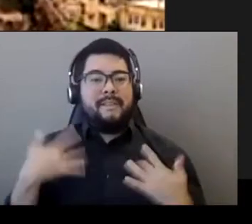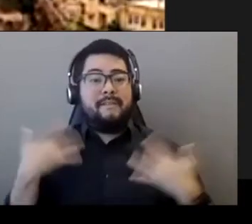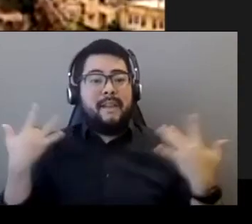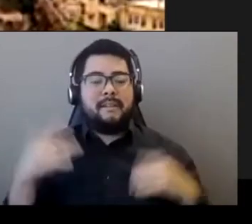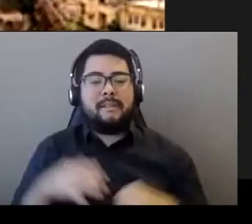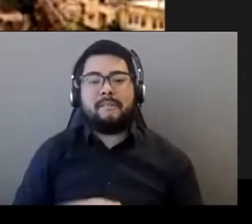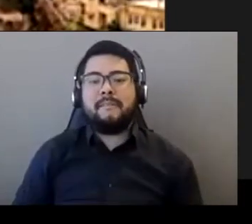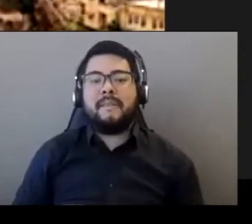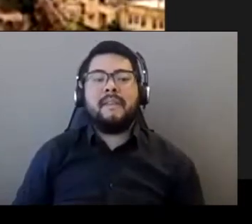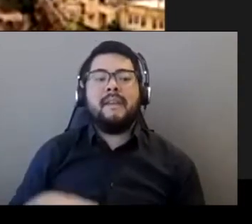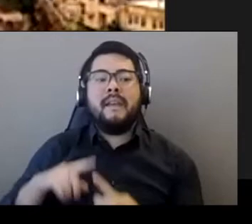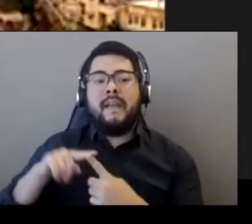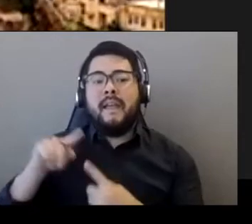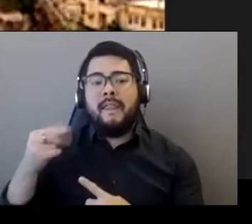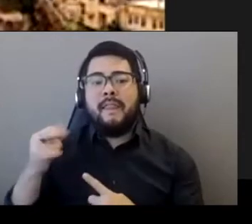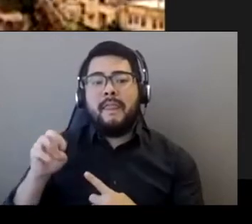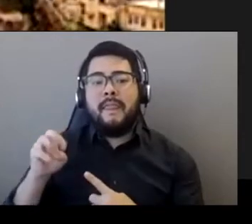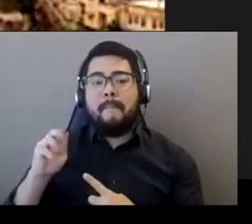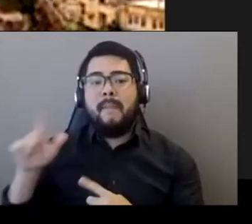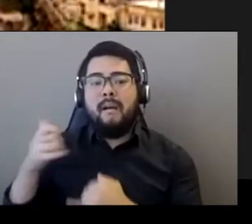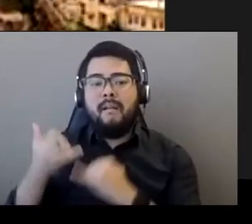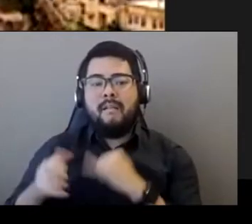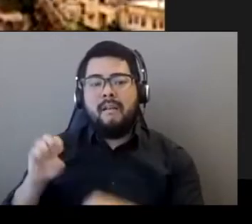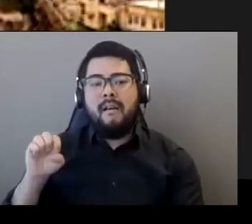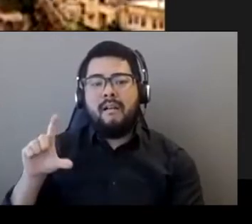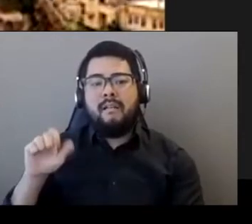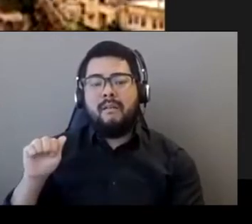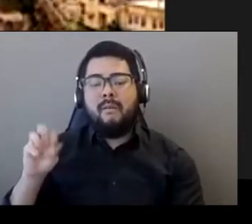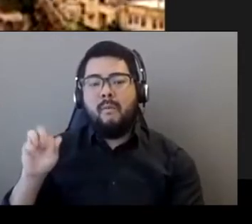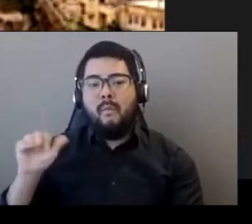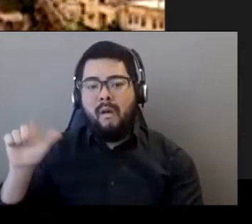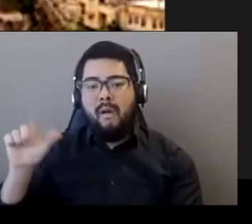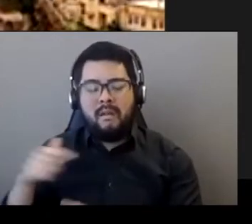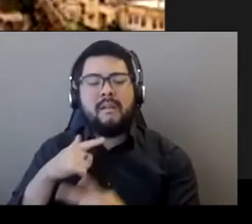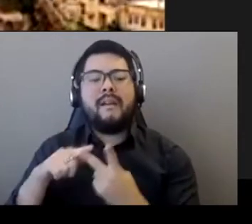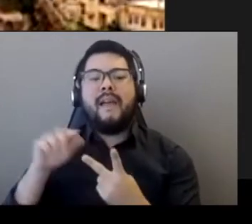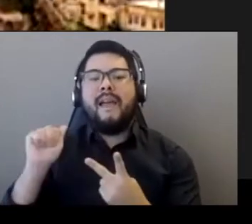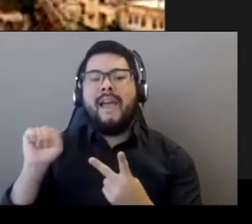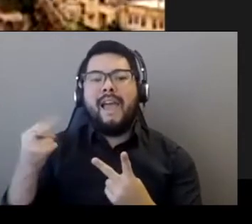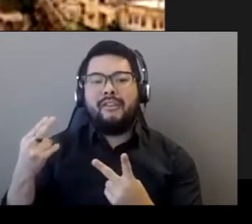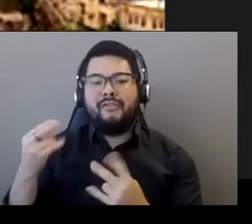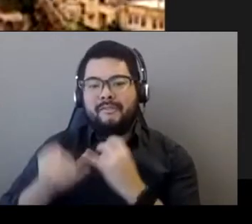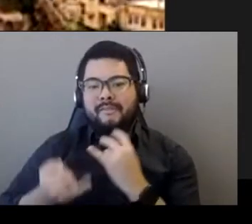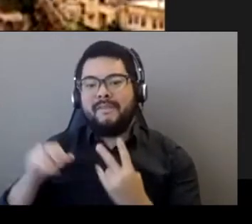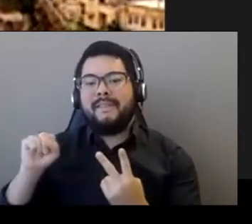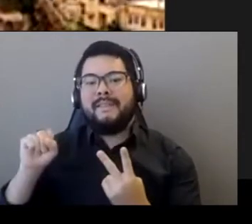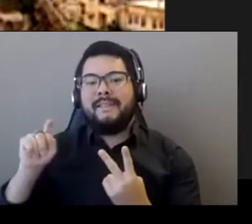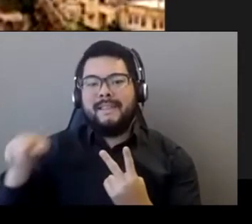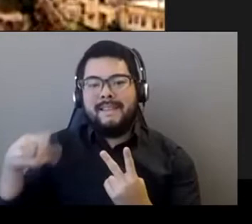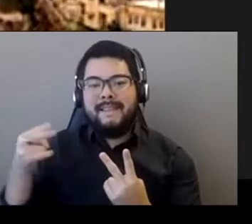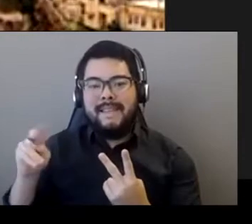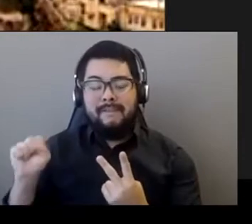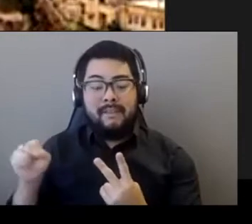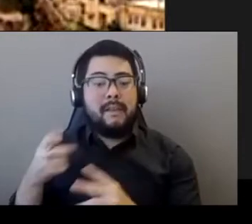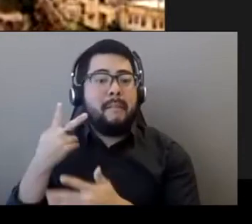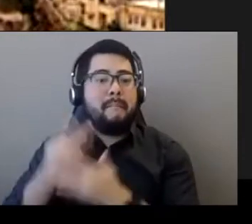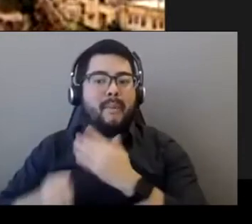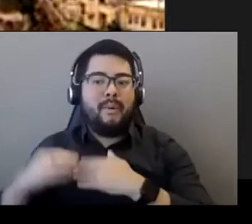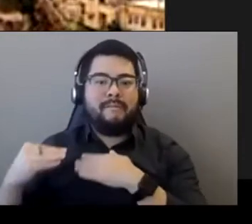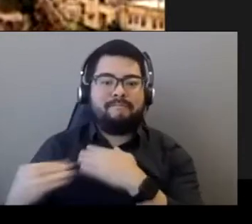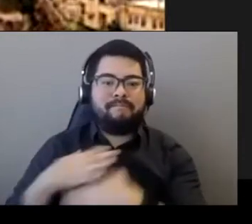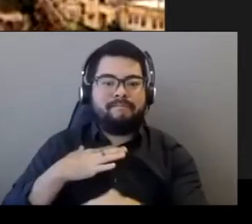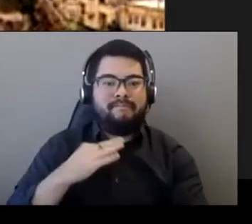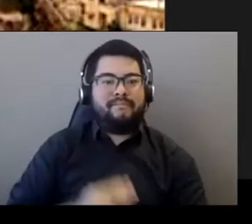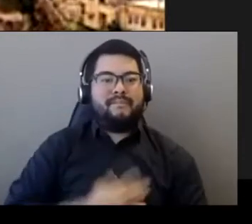Thamal Alawala and Ash Stevens, both of whom have been inspiring our campus community